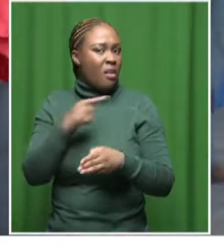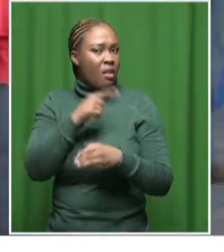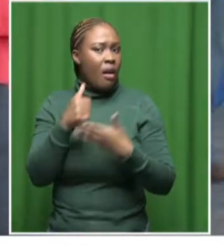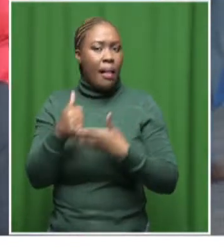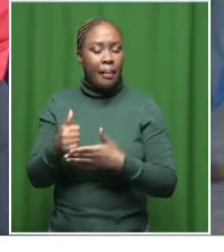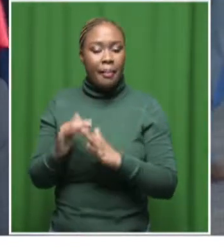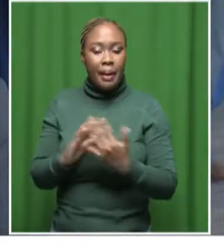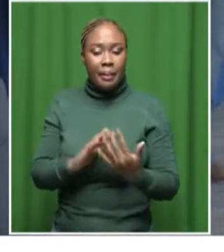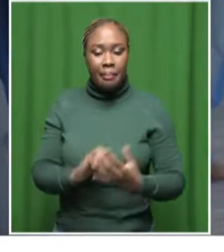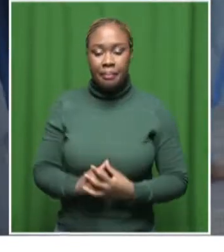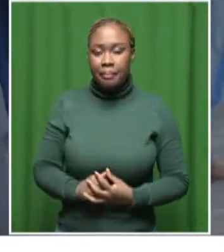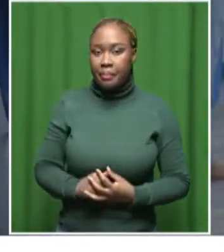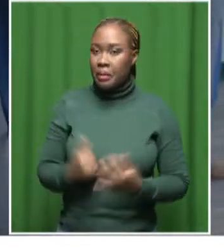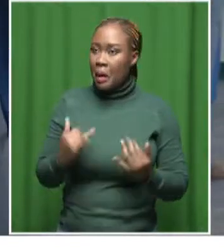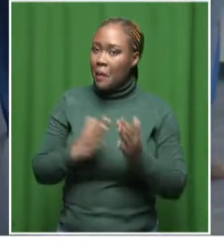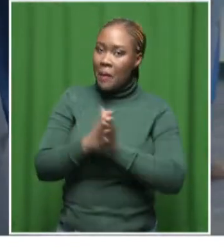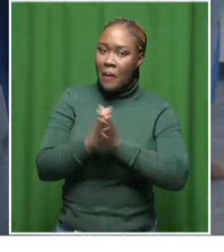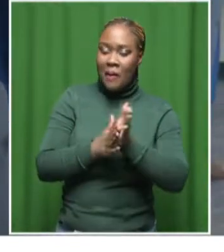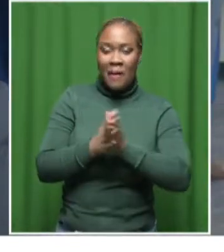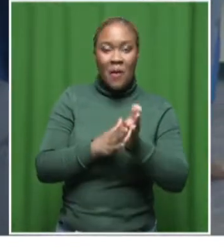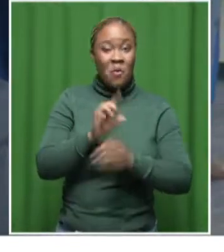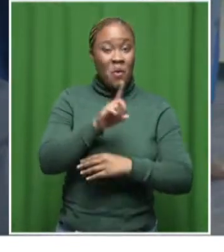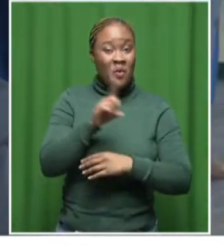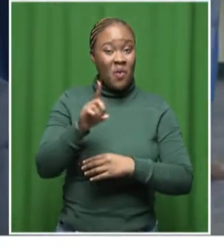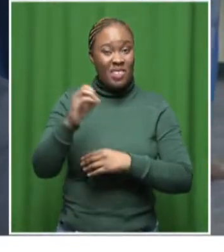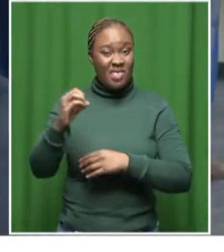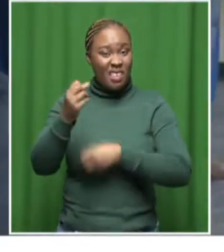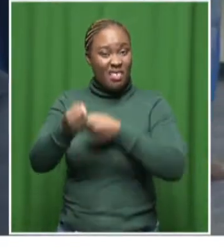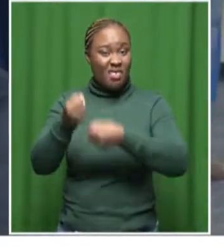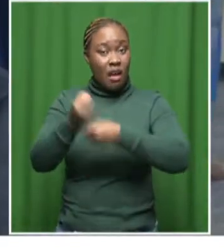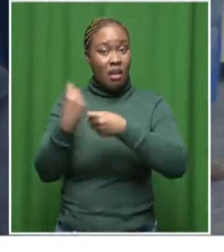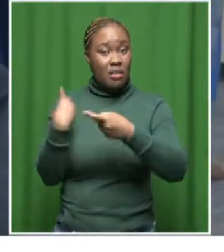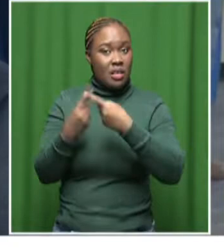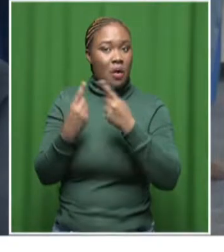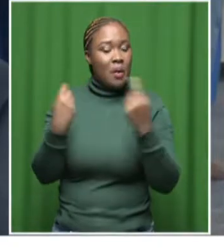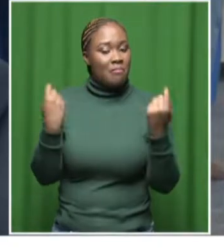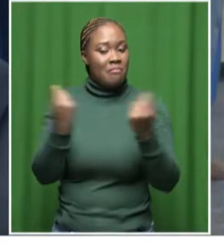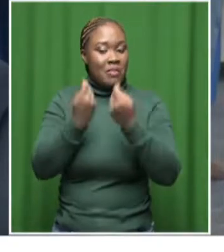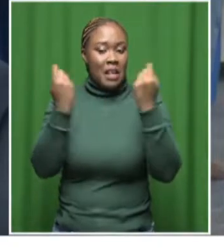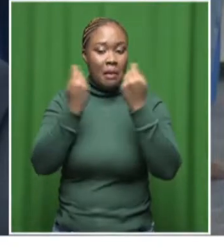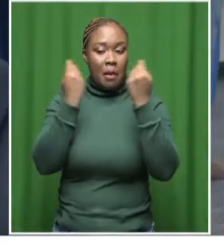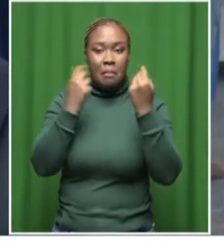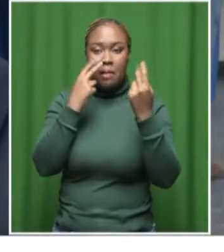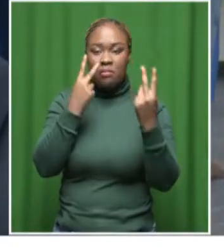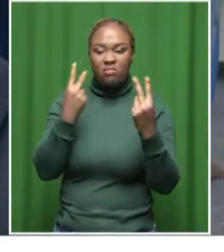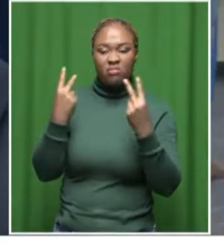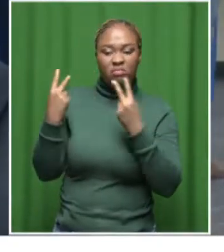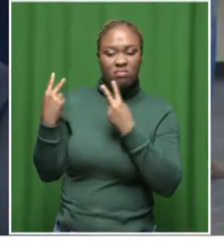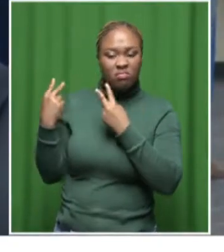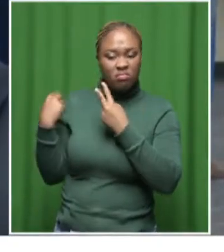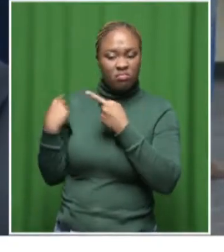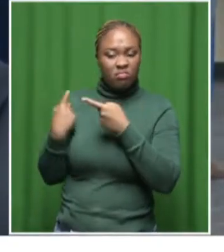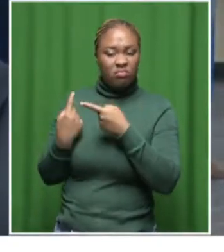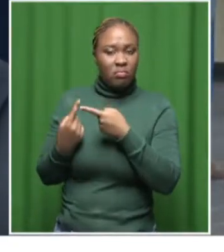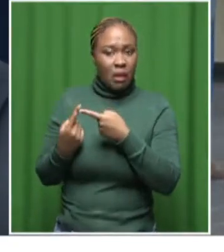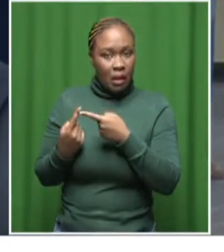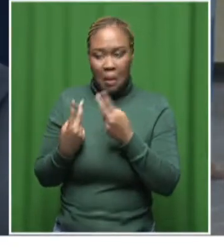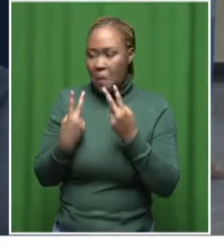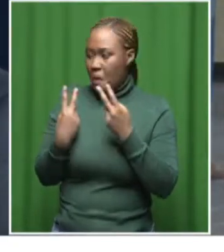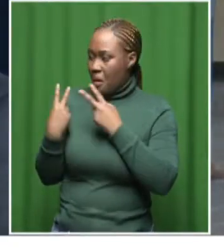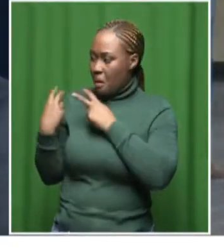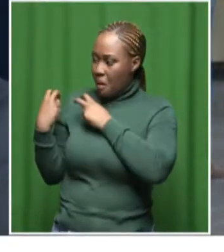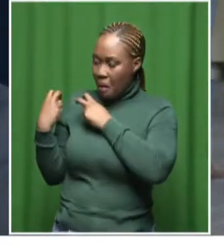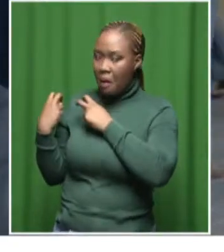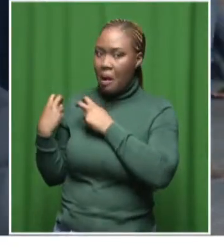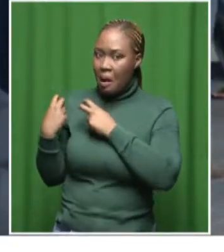in celebrating 110 years, we're looking at the past 110 years, we're looking at where we are today, and hopefully